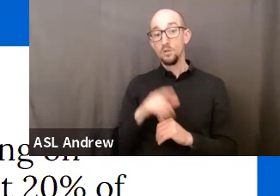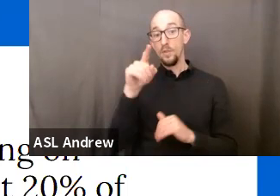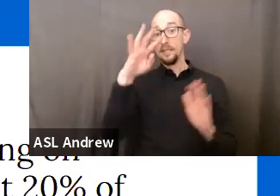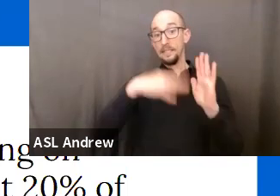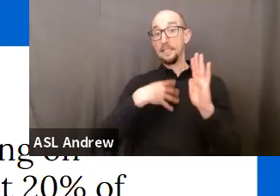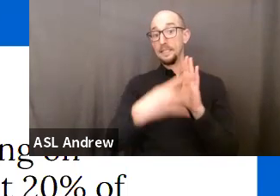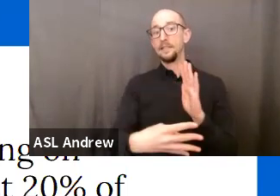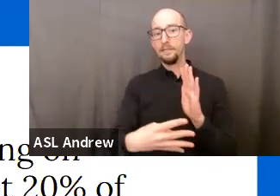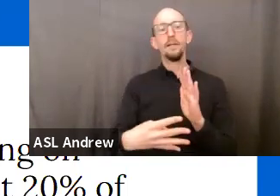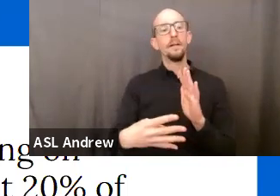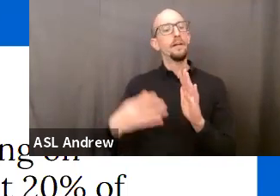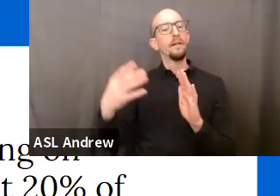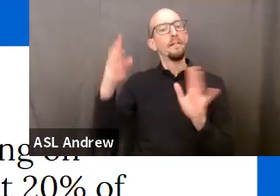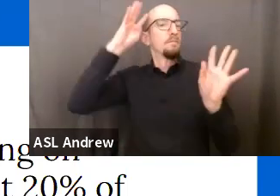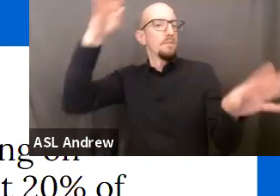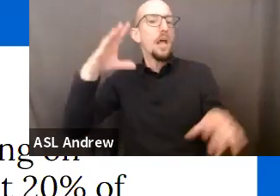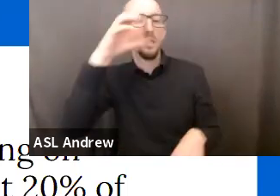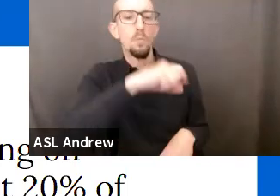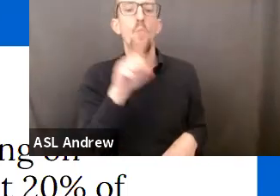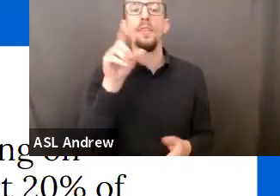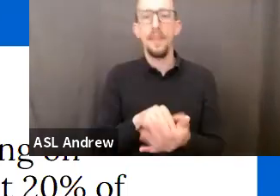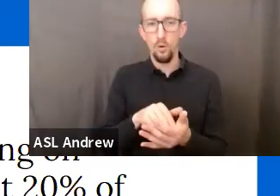1,000 invitations.